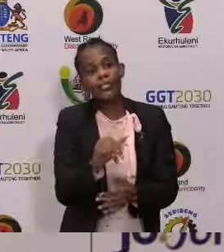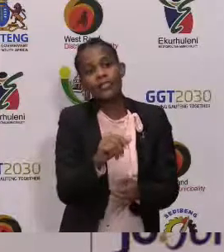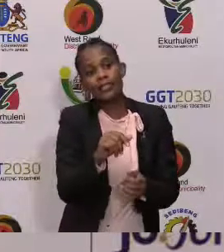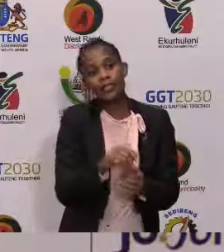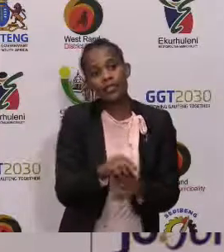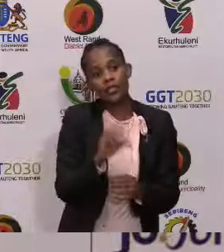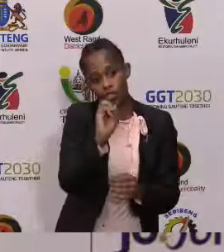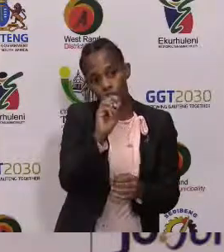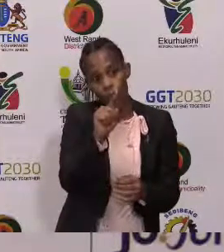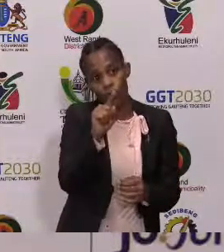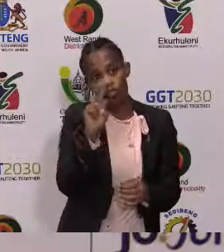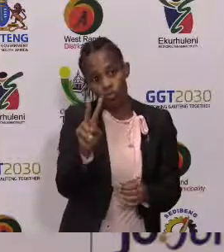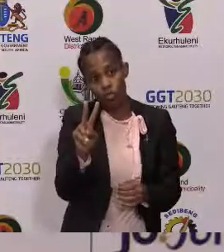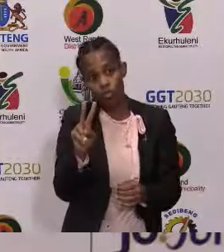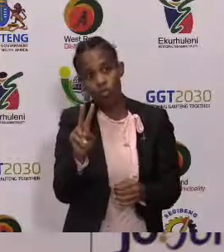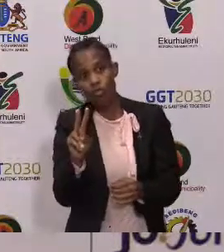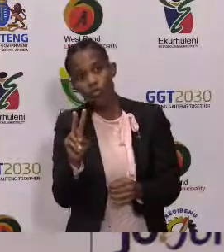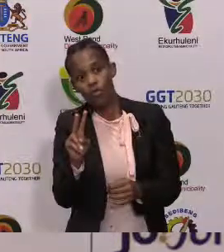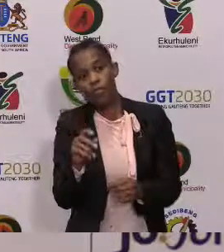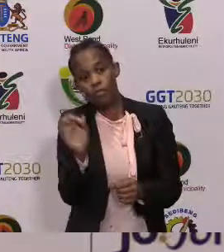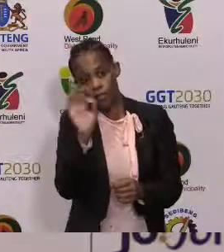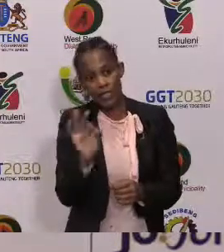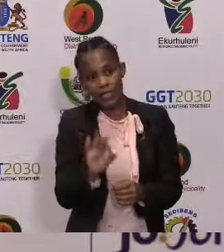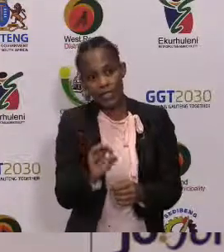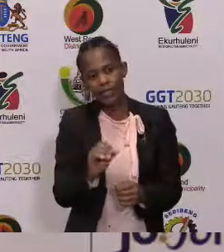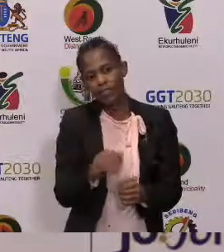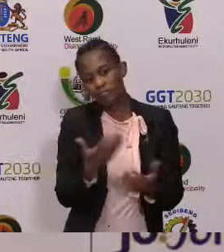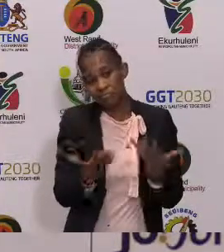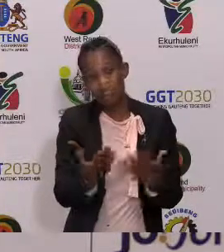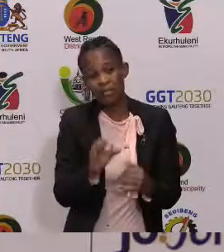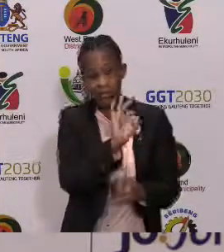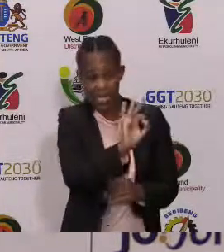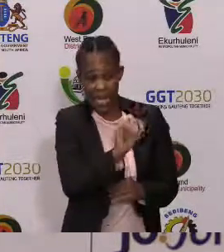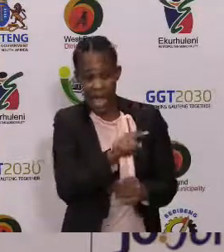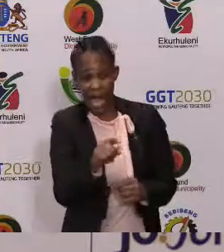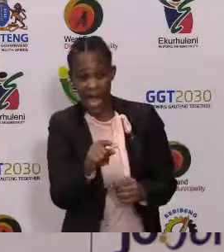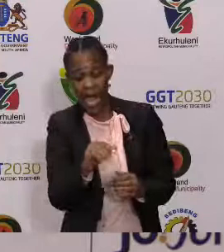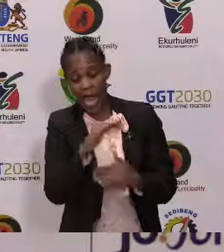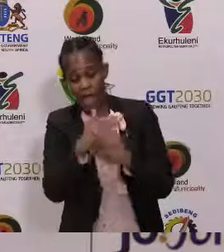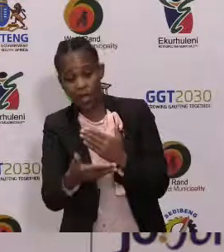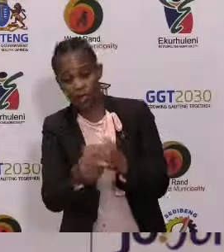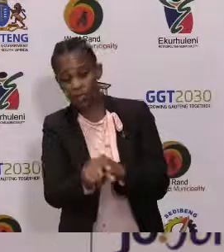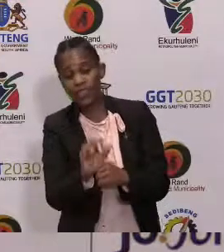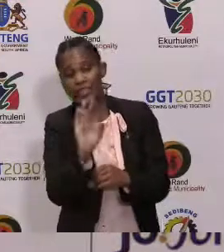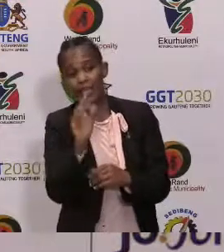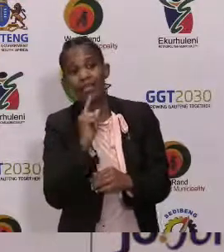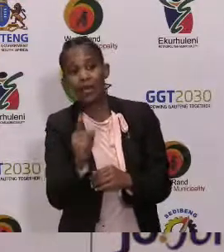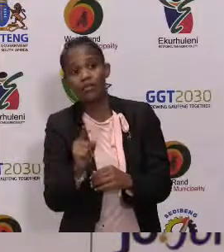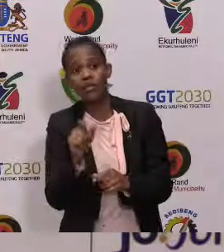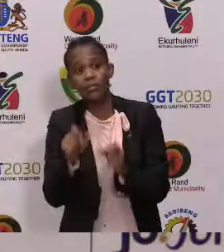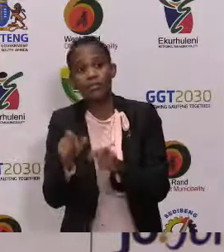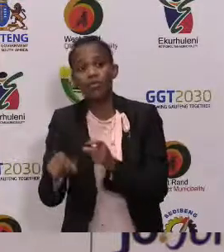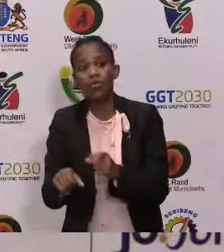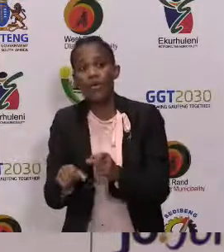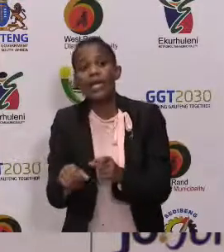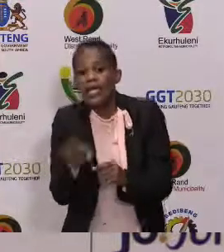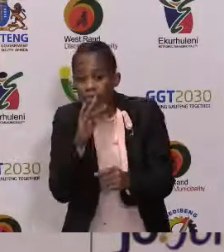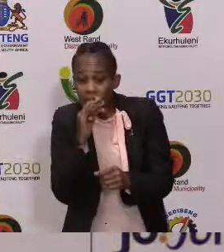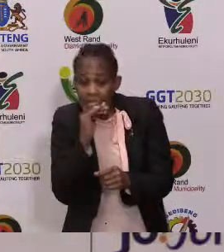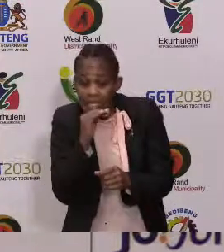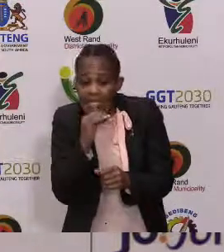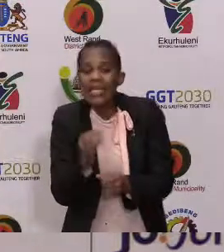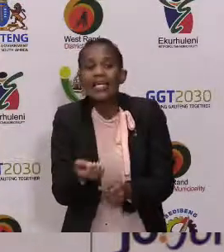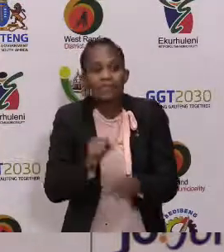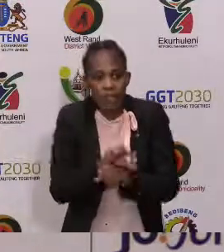what it says, about 3 out of every 1,000 people that were infected with the virus, that we diagnosed as having COVID,